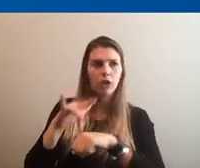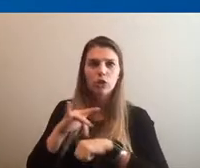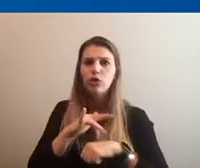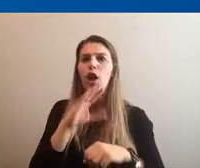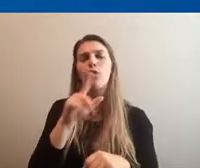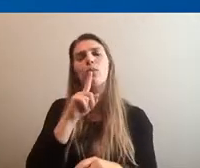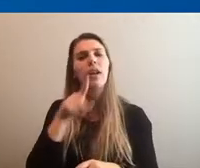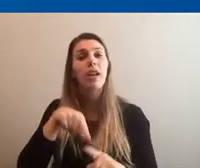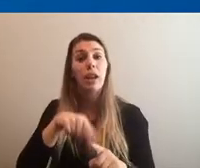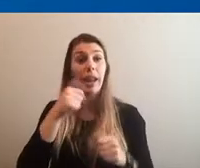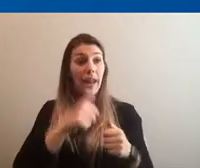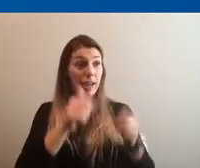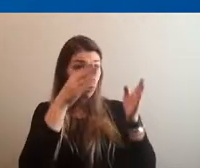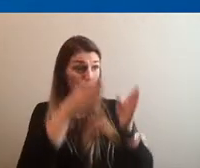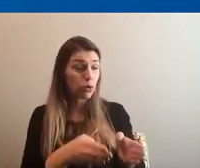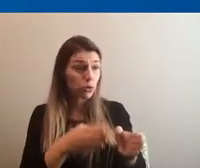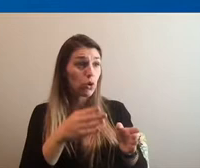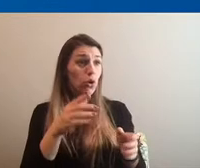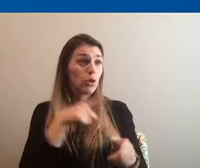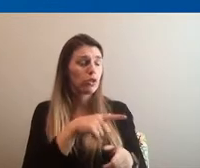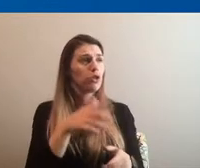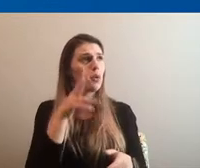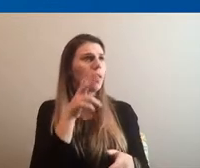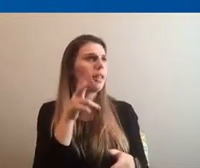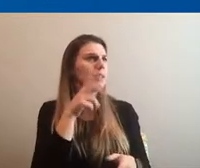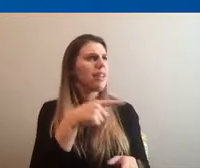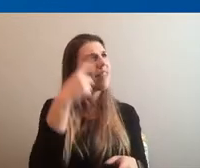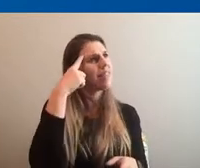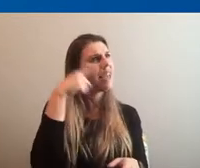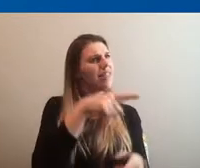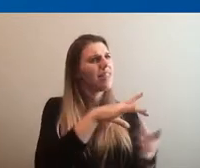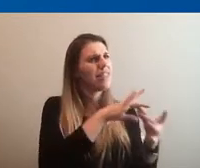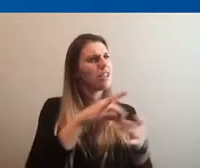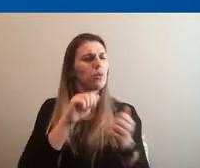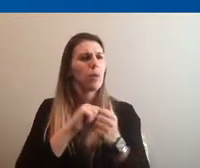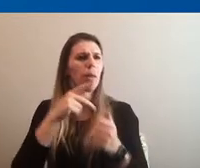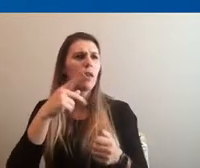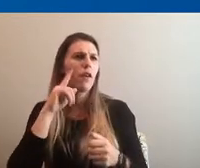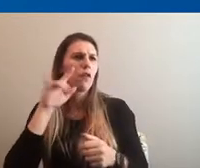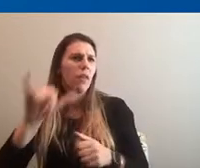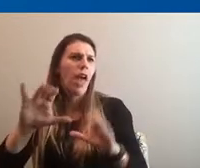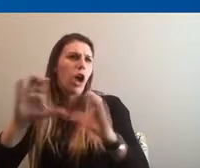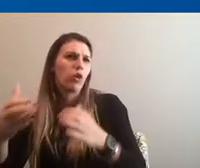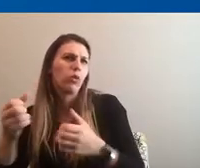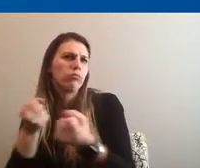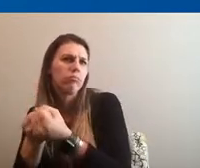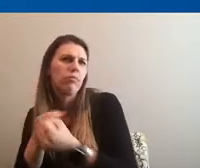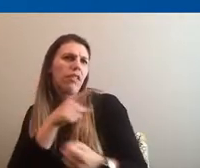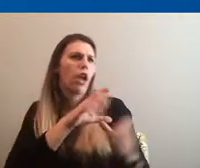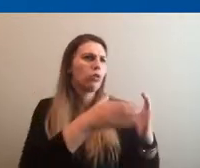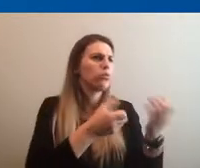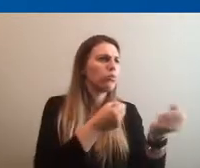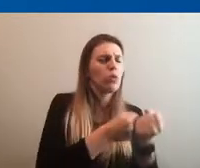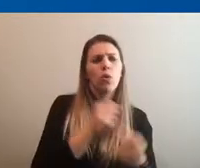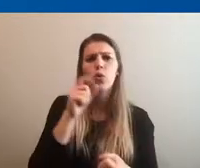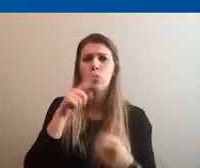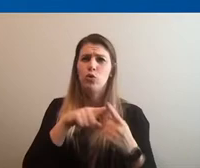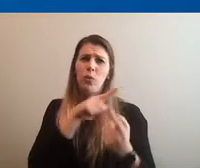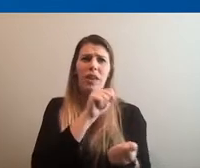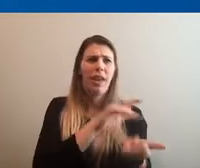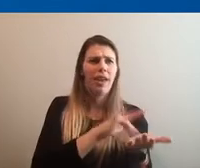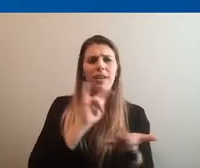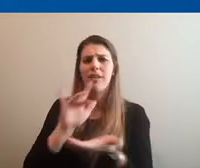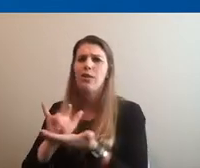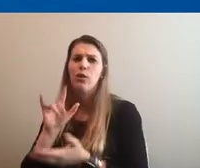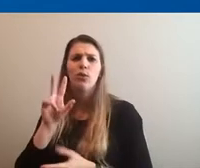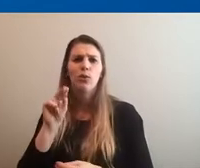Don't anyone listen to any of this thinking this is a partisan issue for this party or this person to gain advantage. Mike,